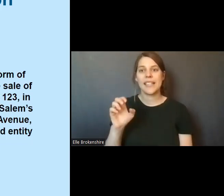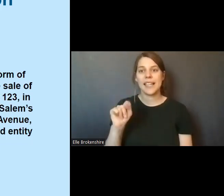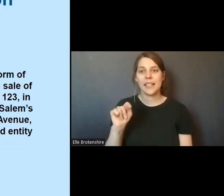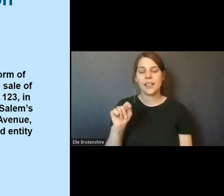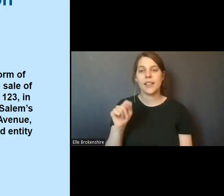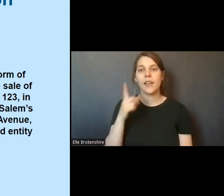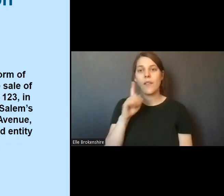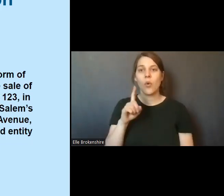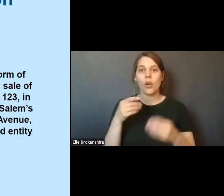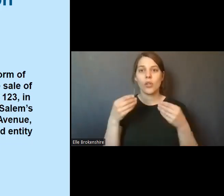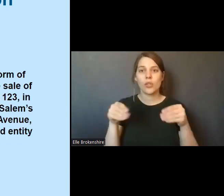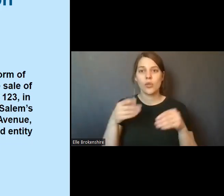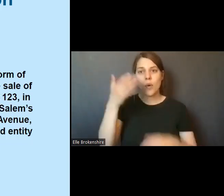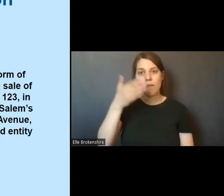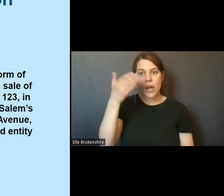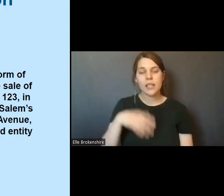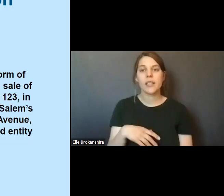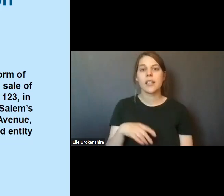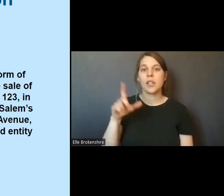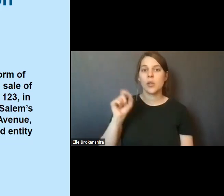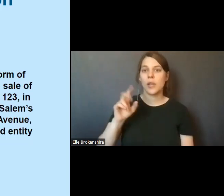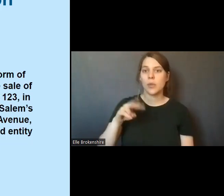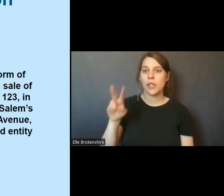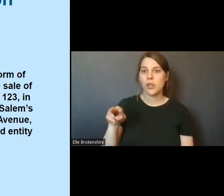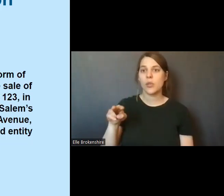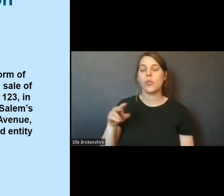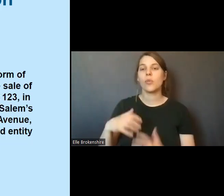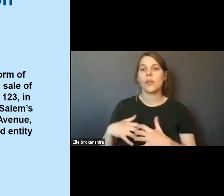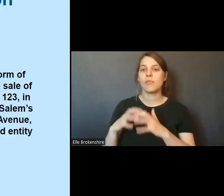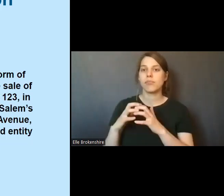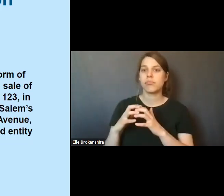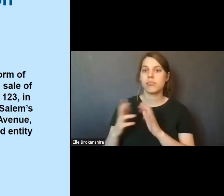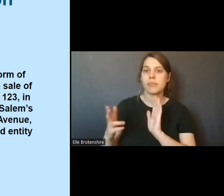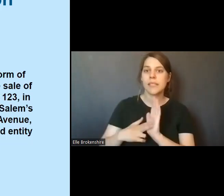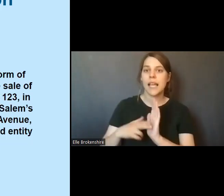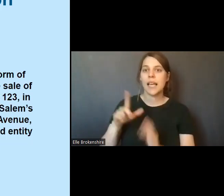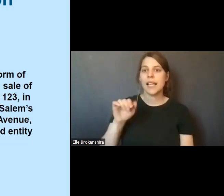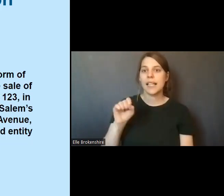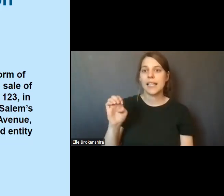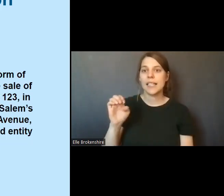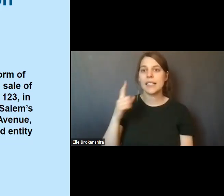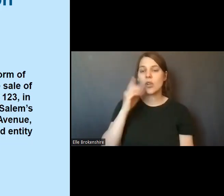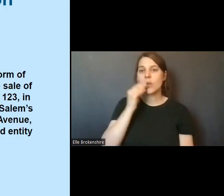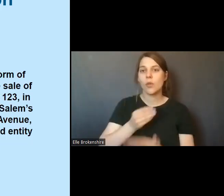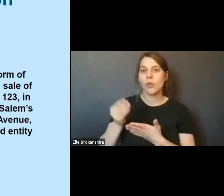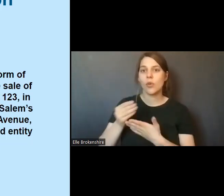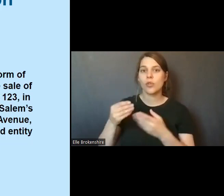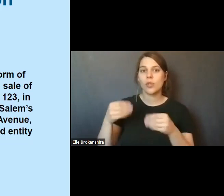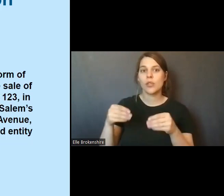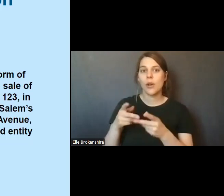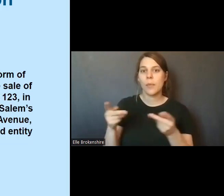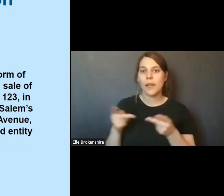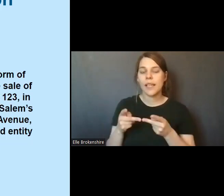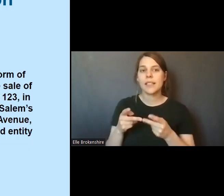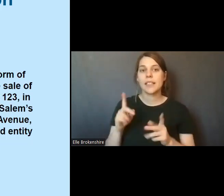In January 2022, the URA executed a lease with Salem's for the grocery store space. So since then, Salem's and the URA